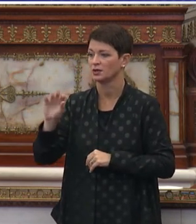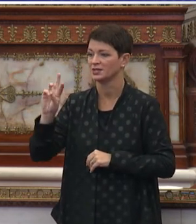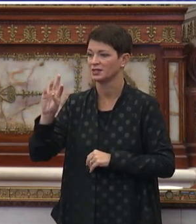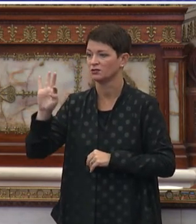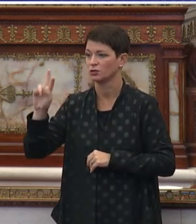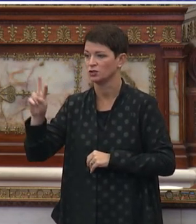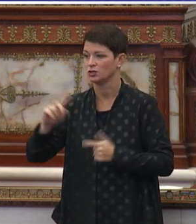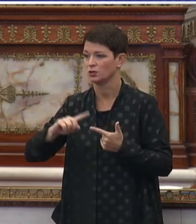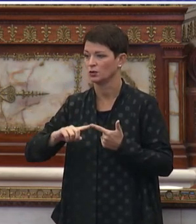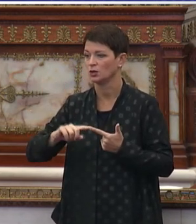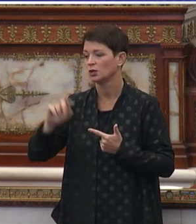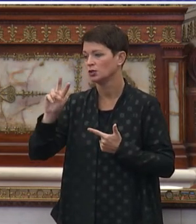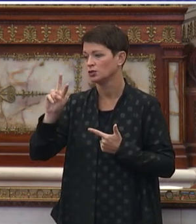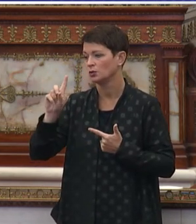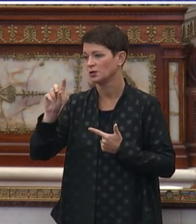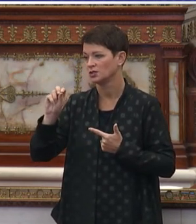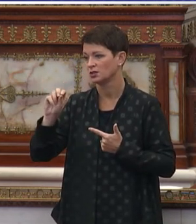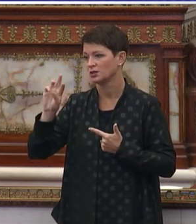210642,